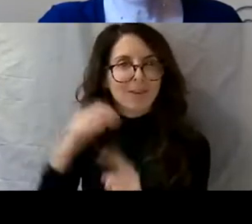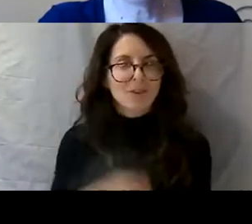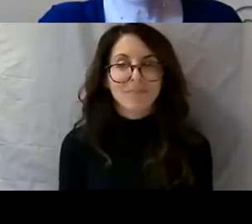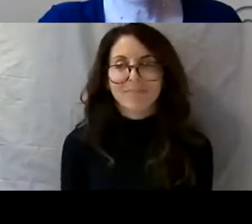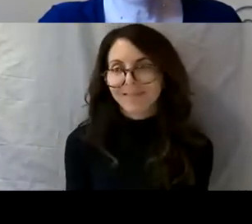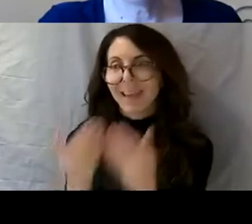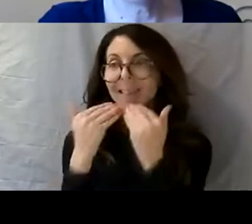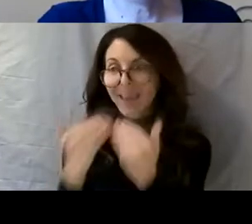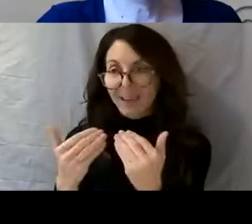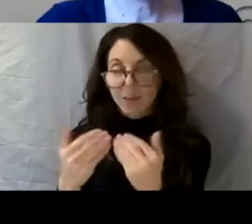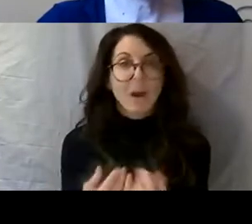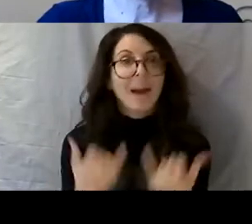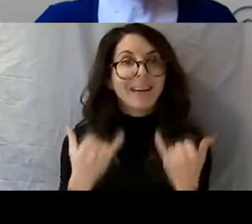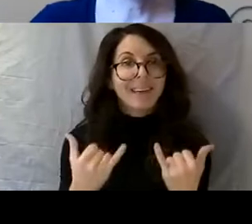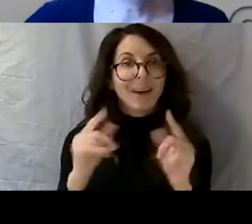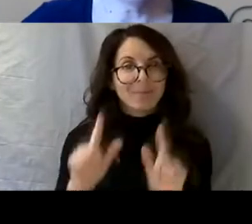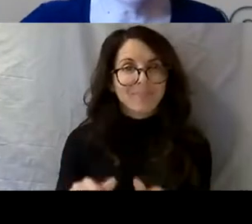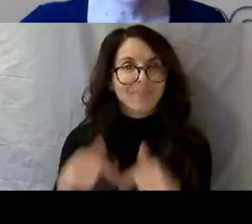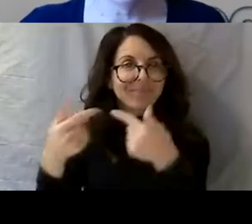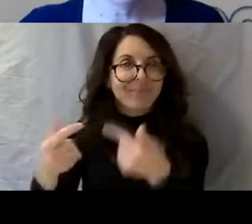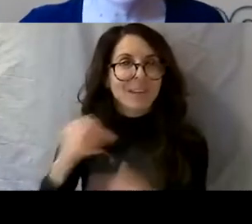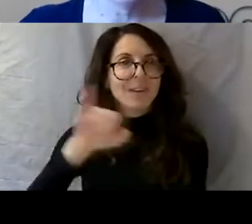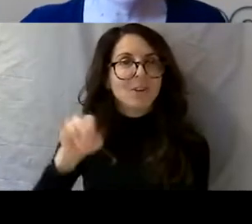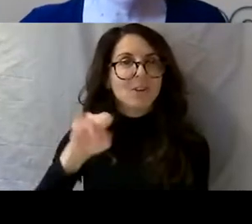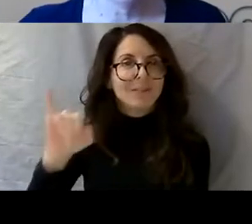hand the microphone over to you.